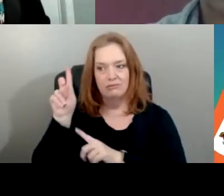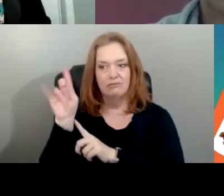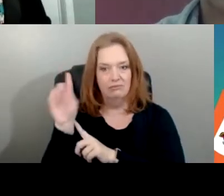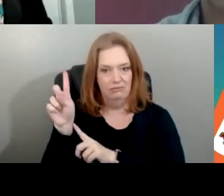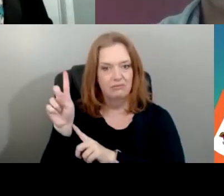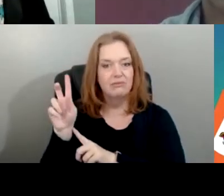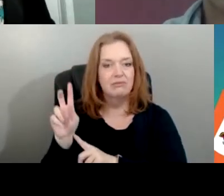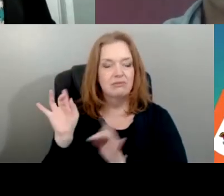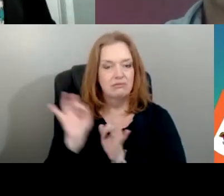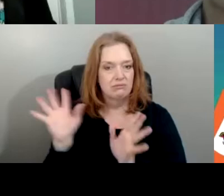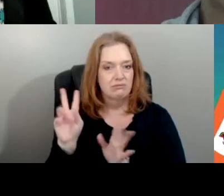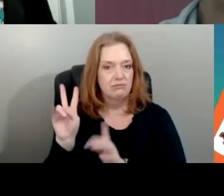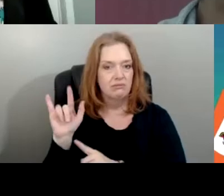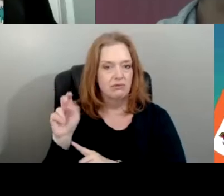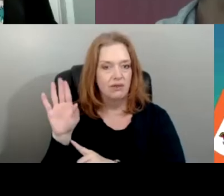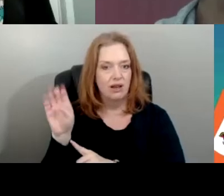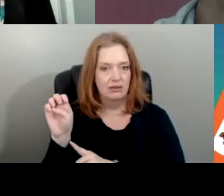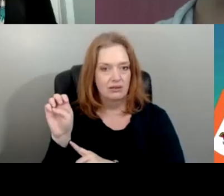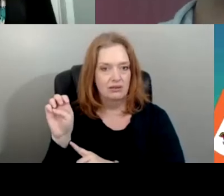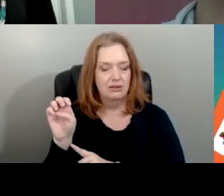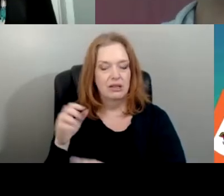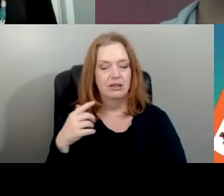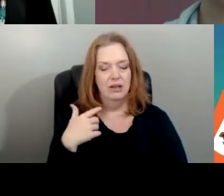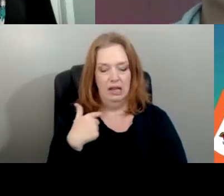to be both